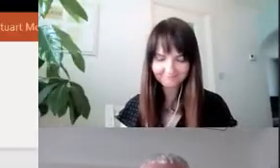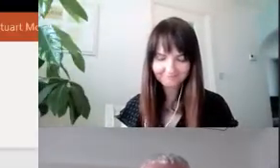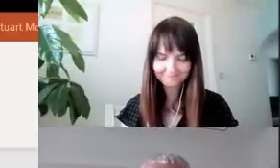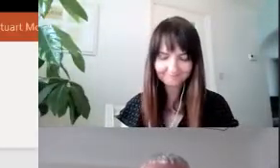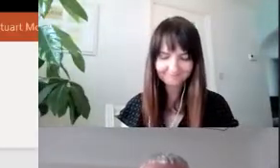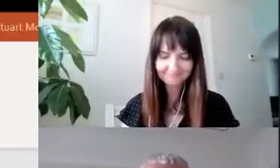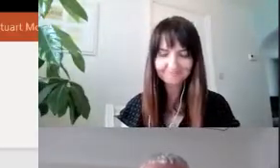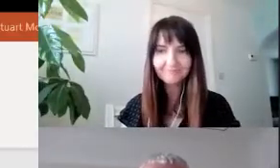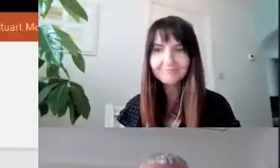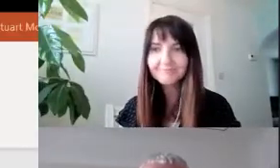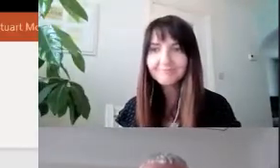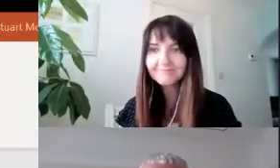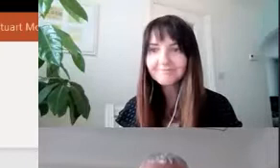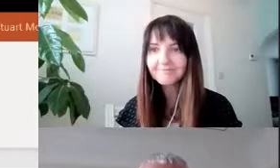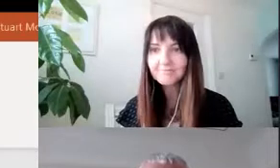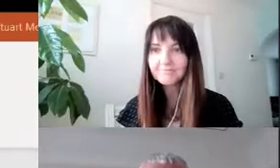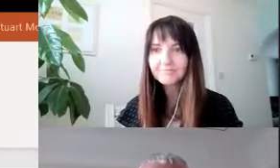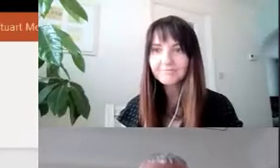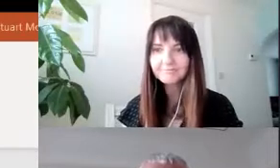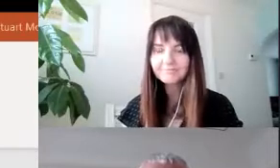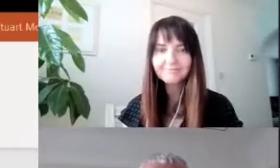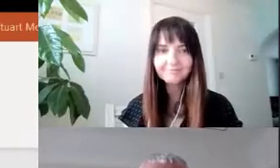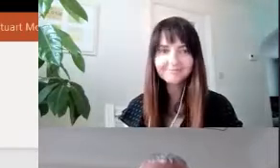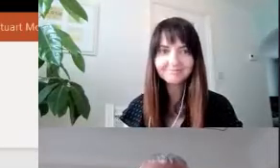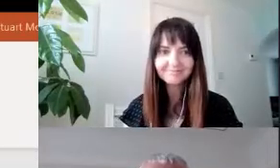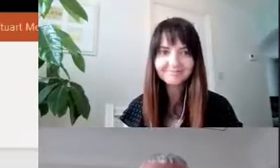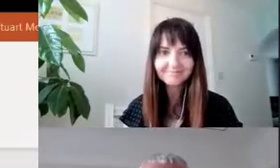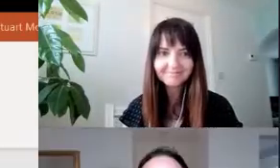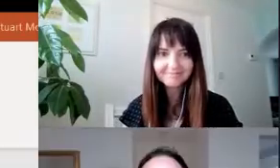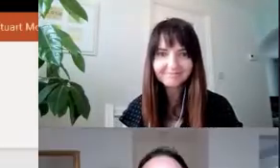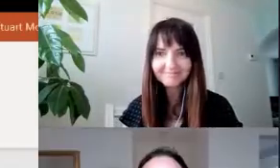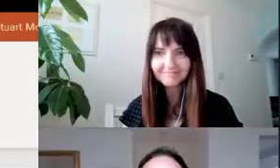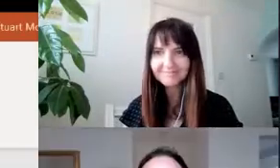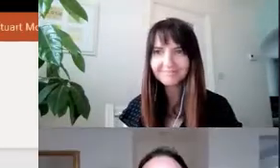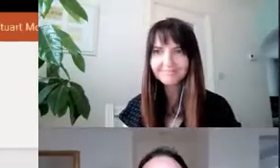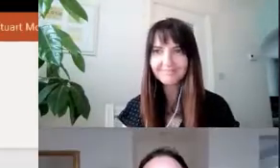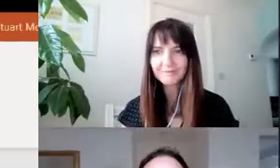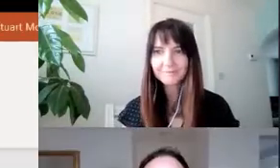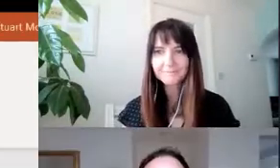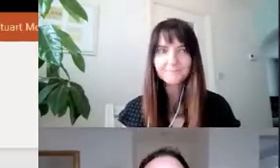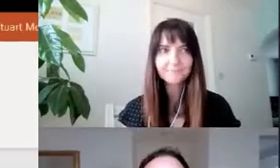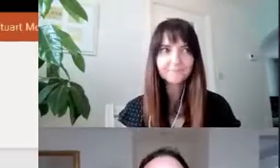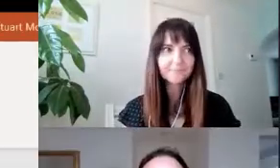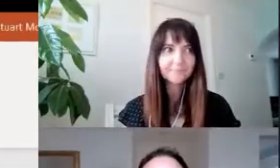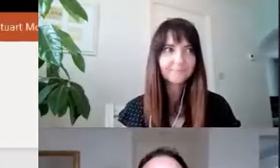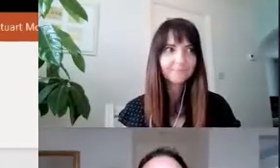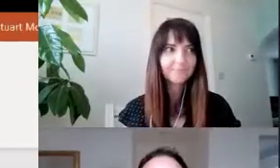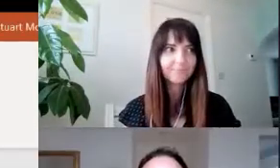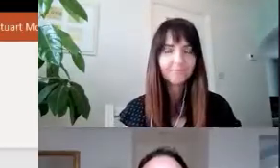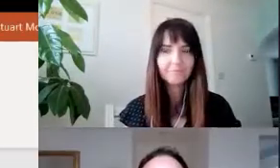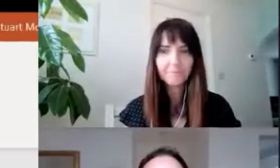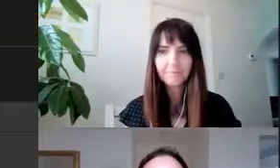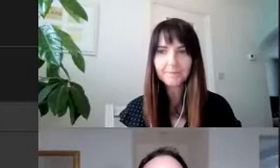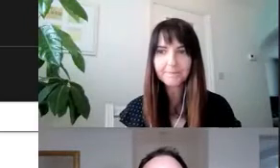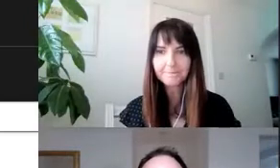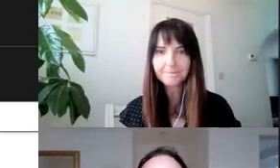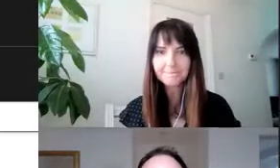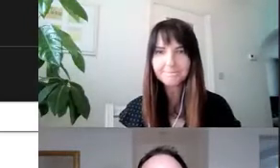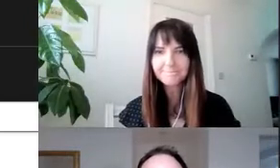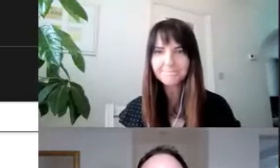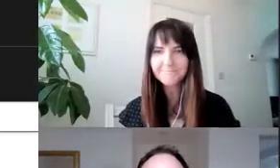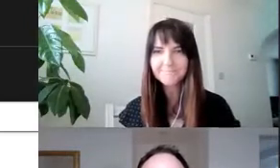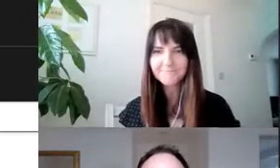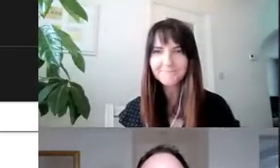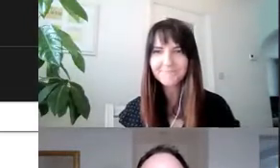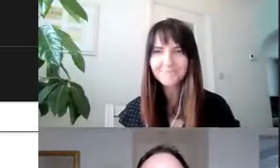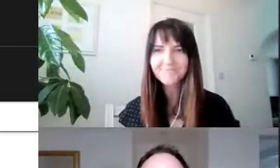doesn't really matter whether you can see my screen or the slides or not. And